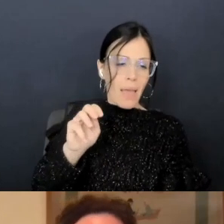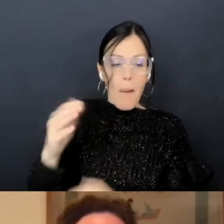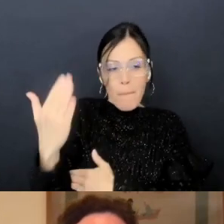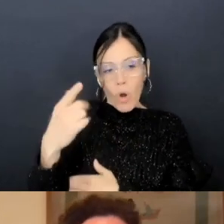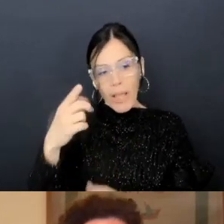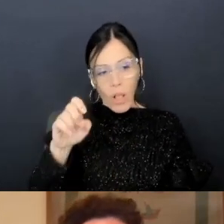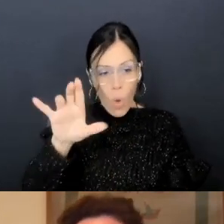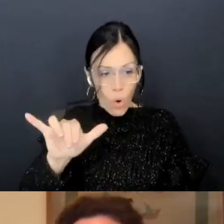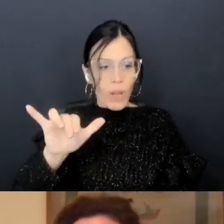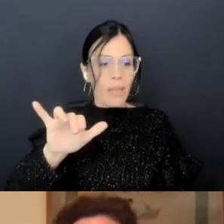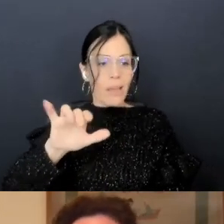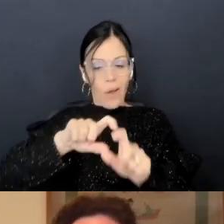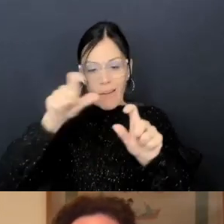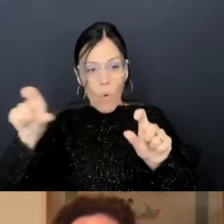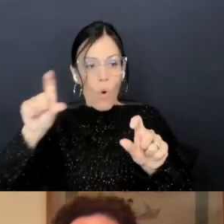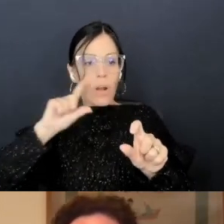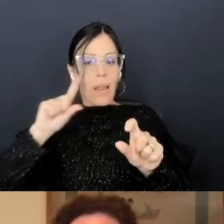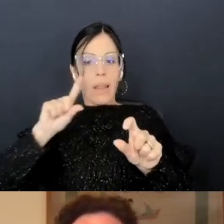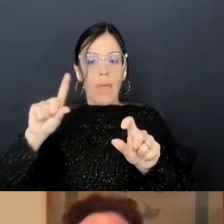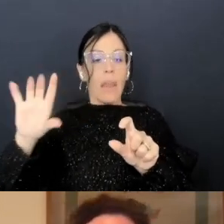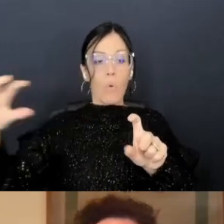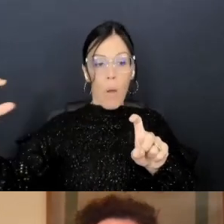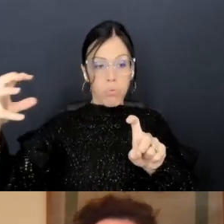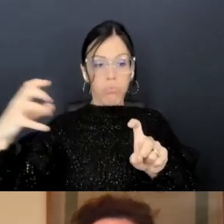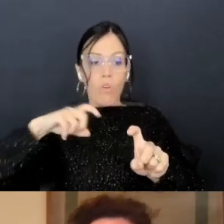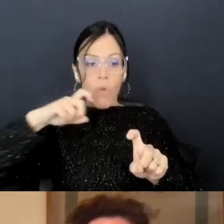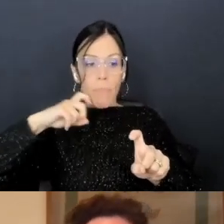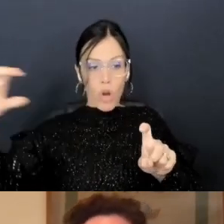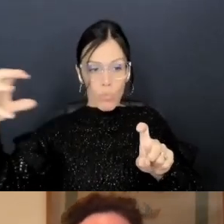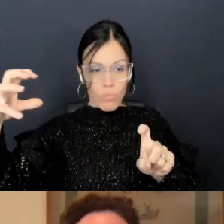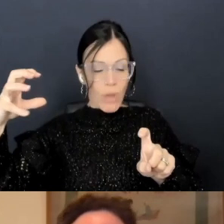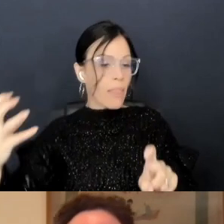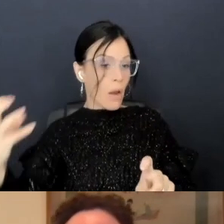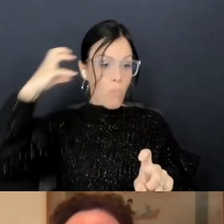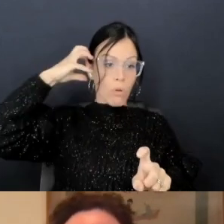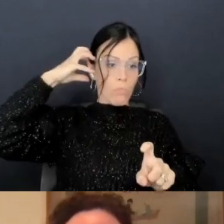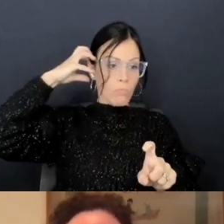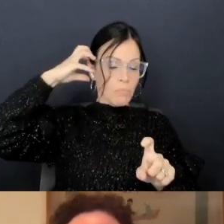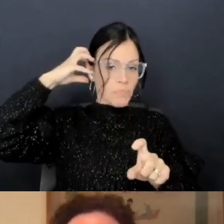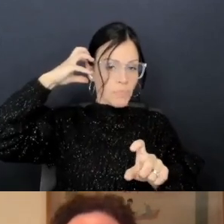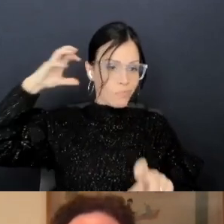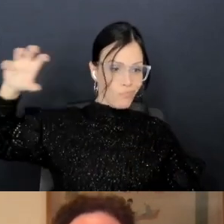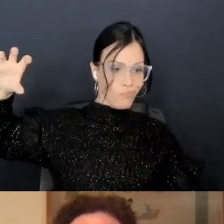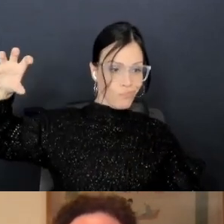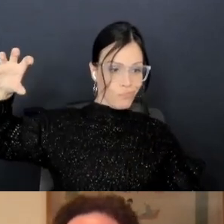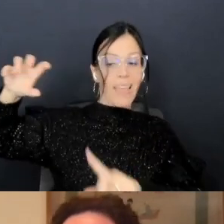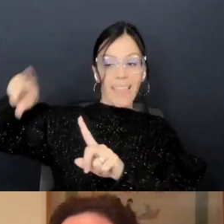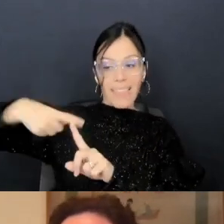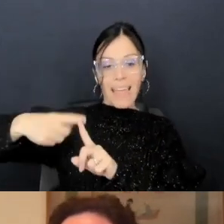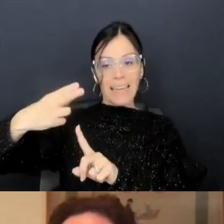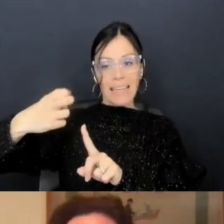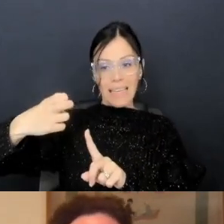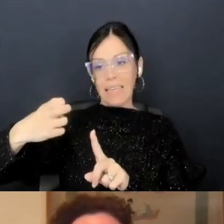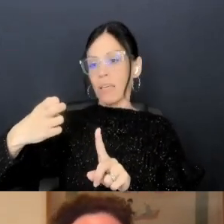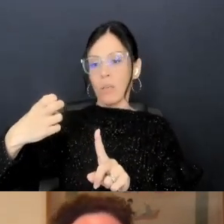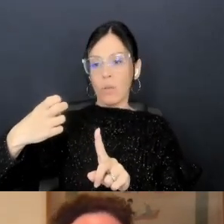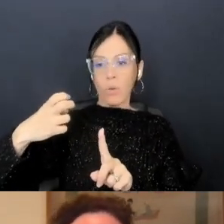the other end was fitted with a rubber tube which he fitted into his ear in this way he passed or rejected every